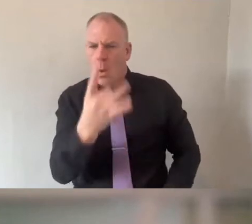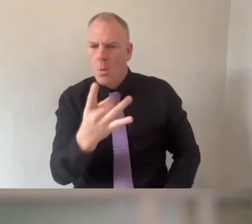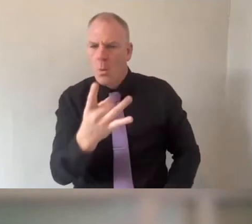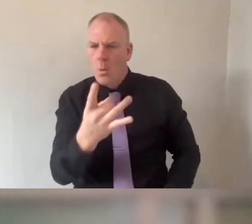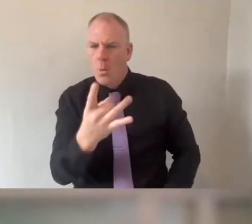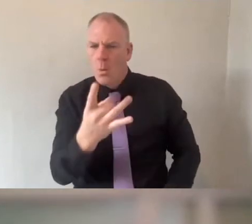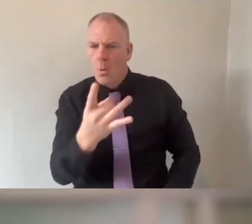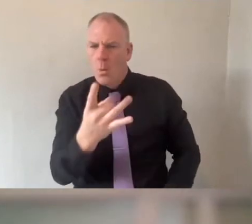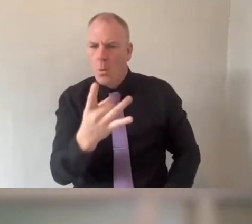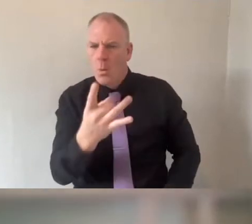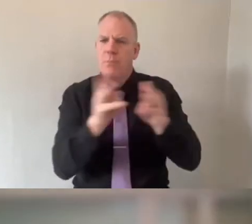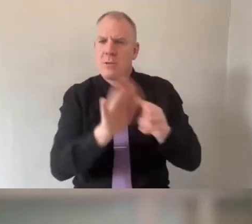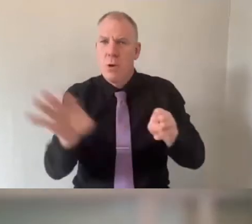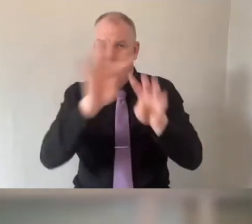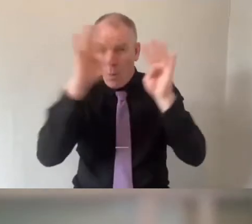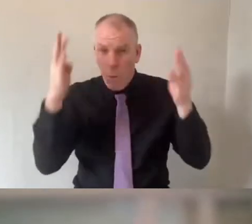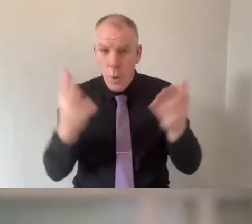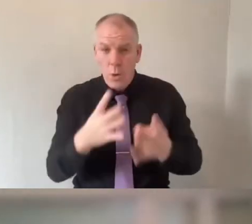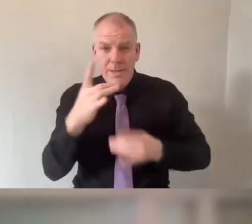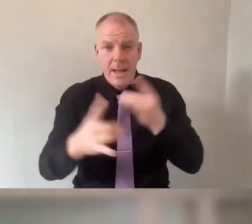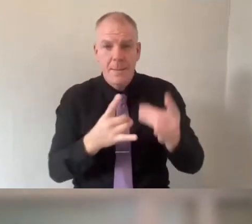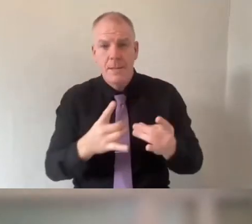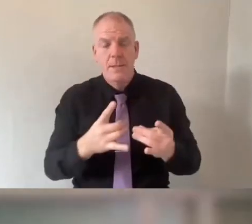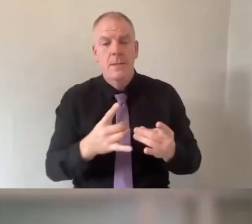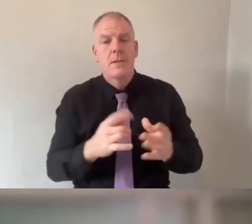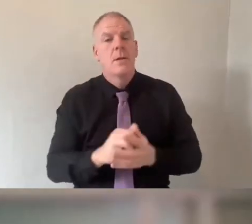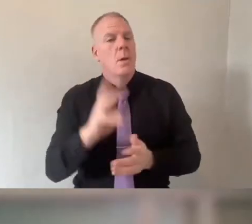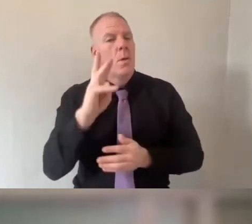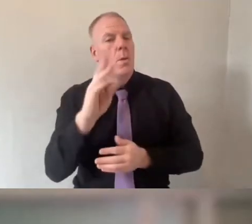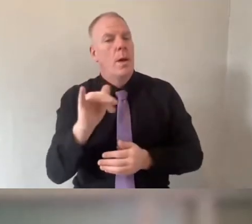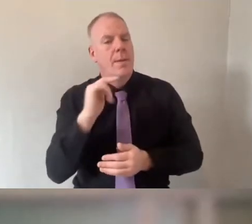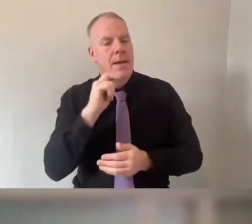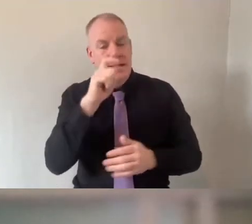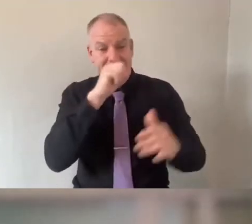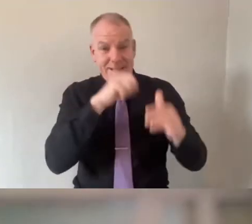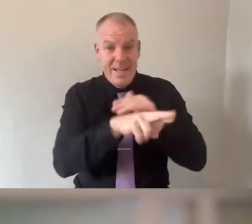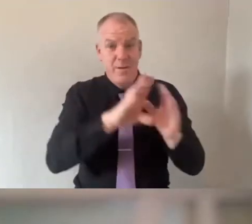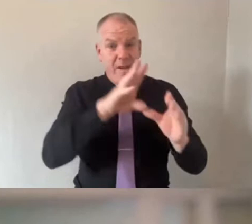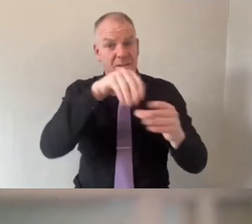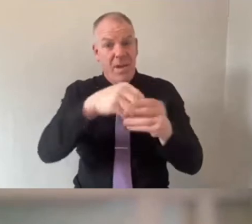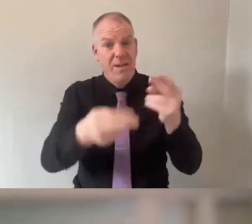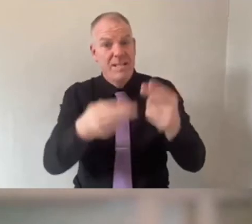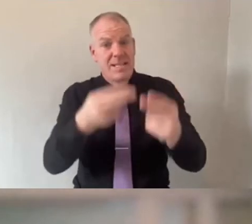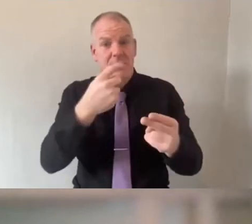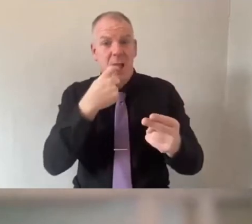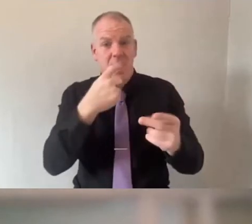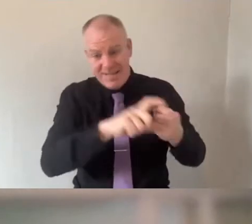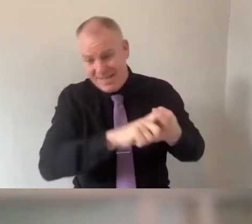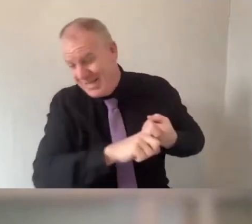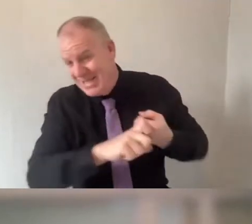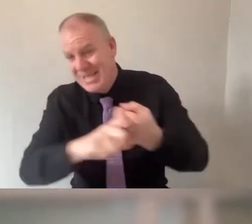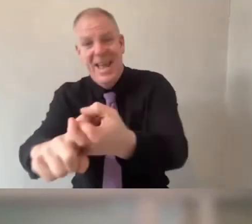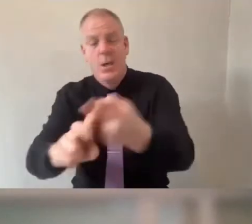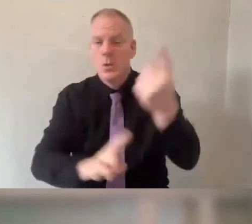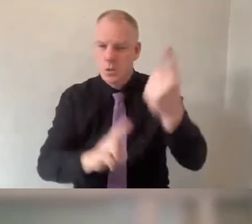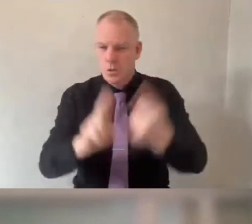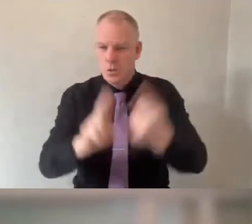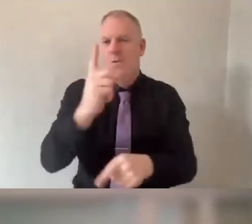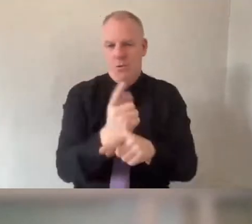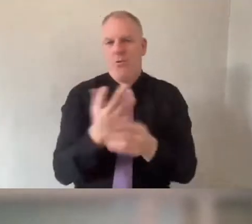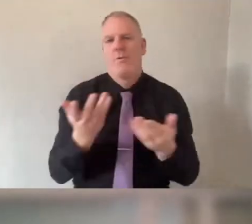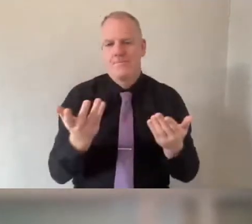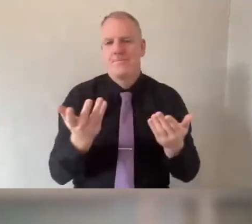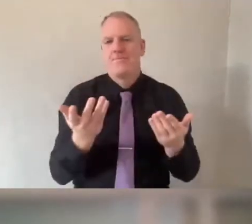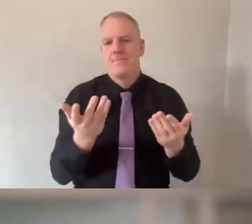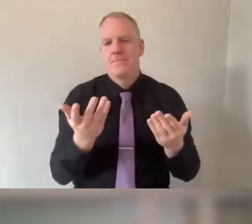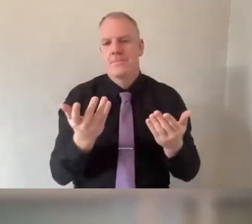practice right across the world? Because I think teacher involvement in assessment is here to stay for a longer period.